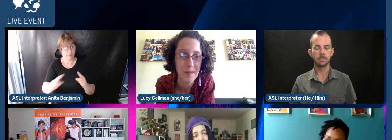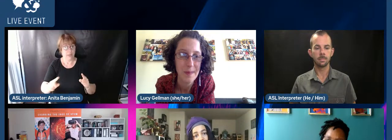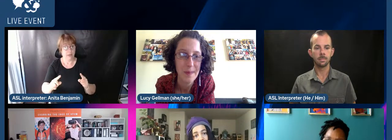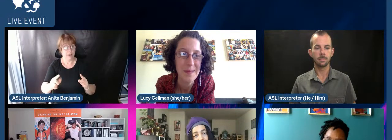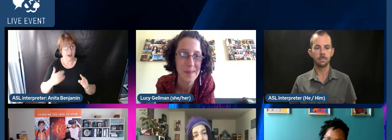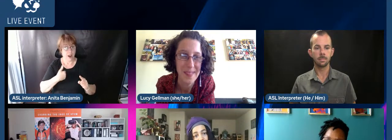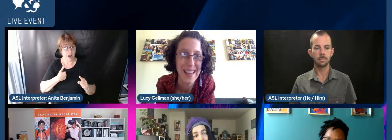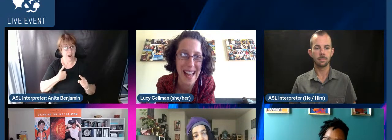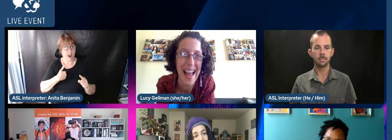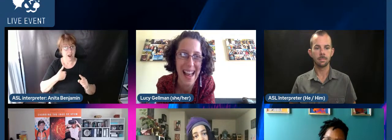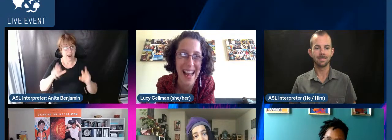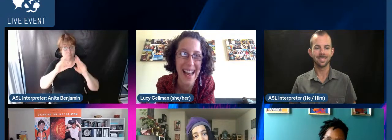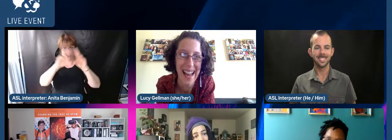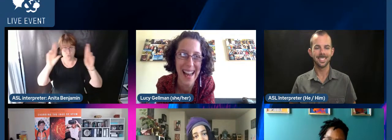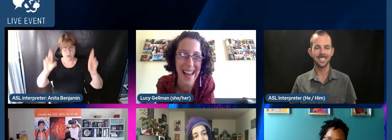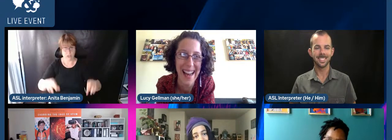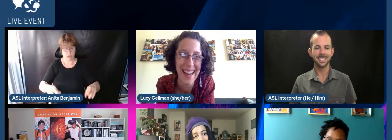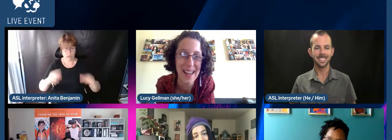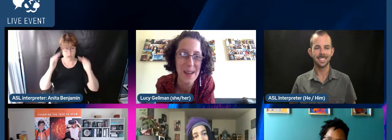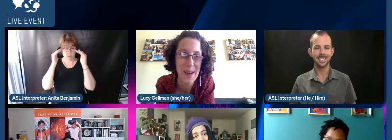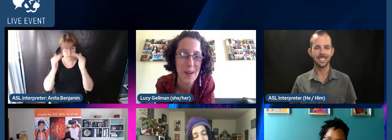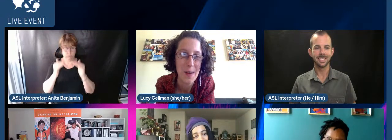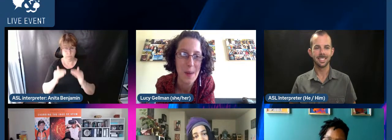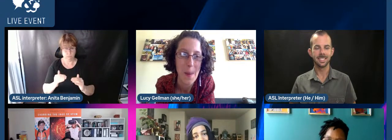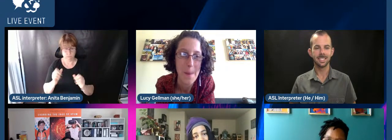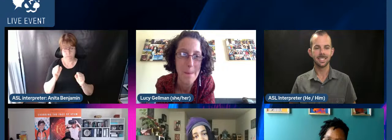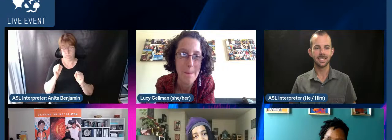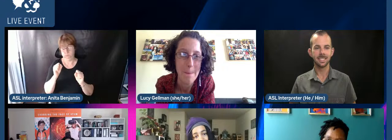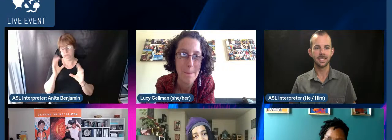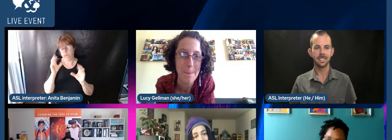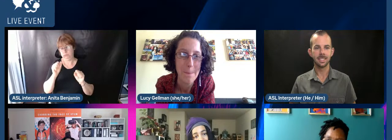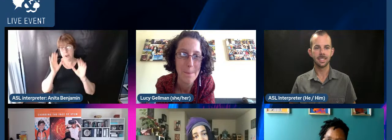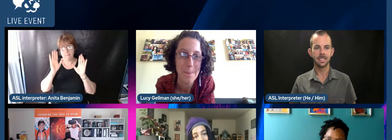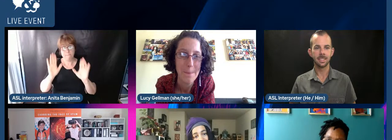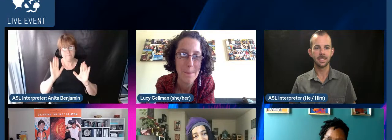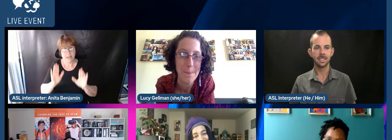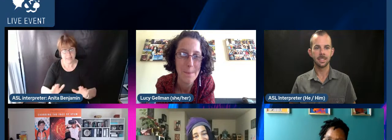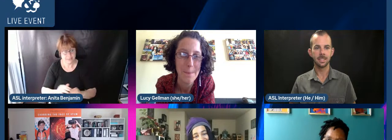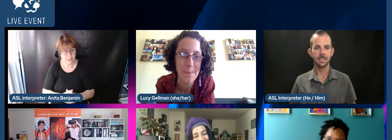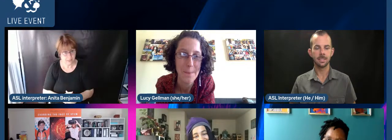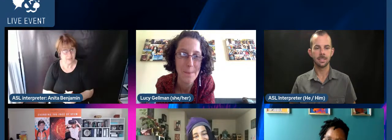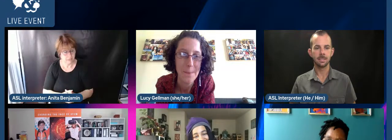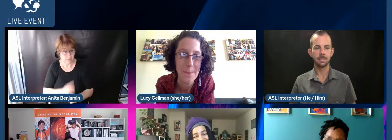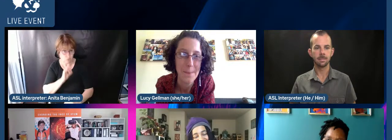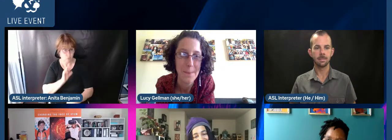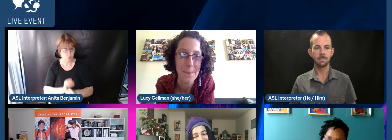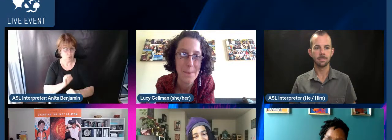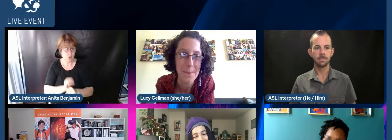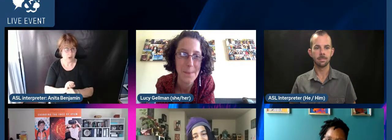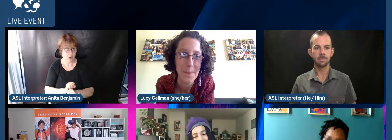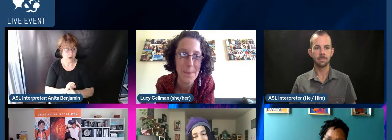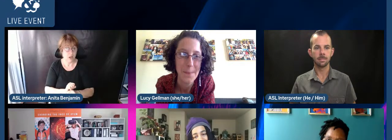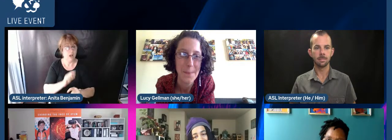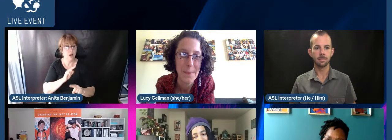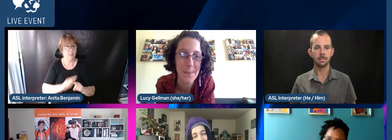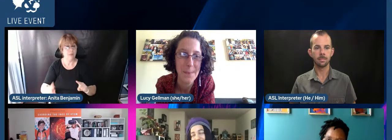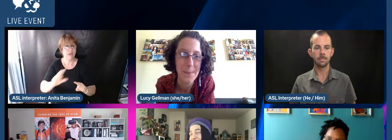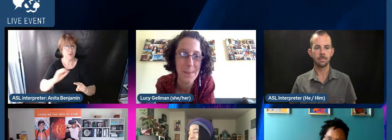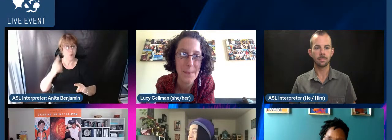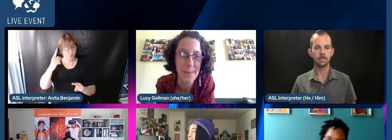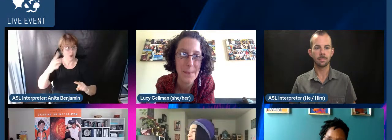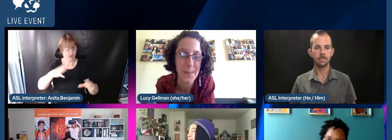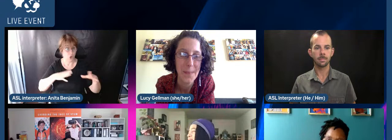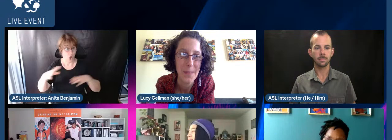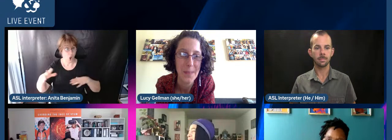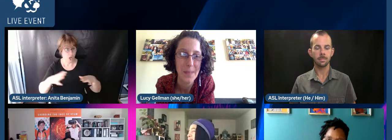is like freaking amazing. And I'm not saying it just because it's mine, but nobody in Hollywood